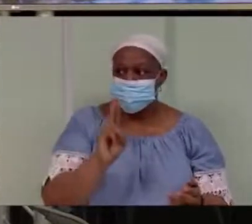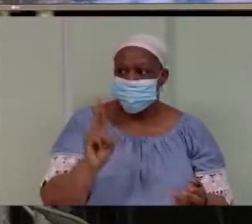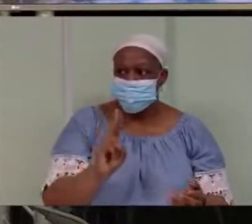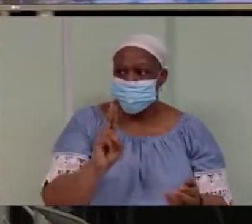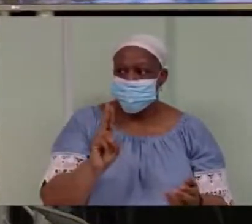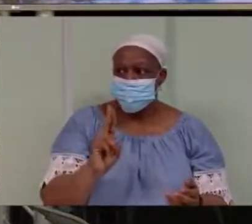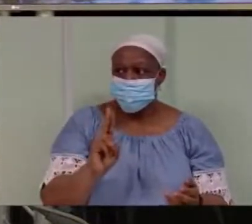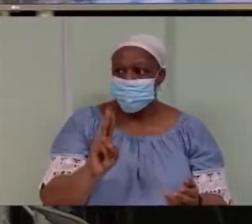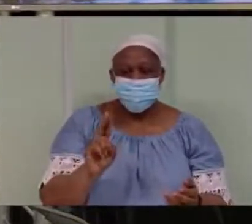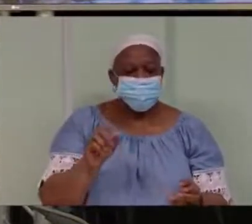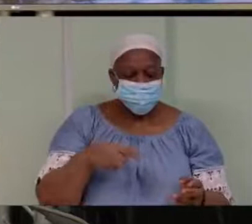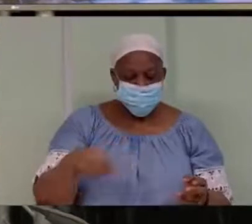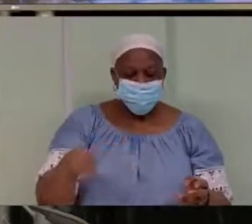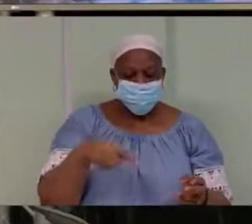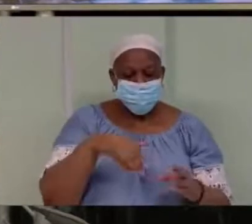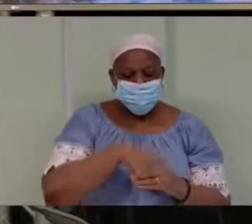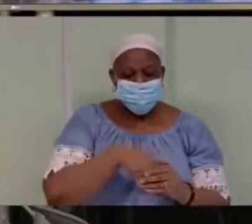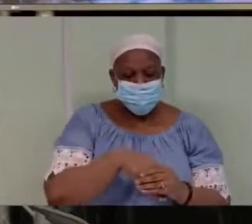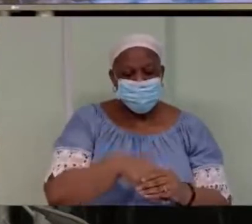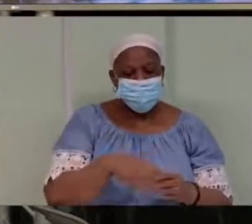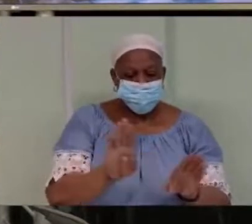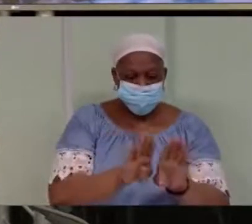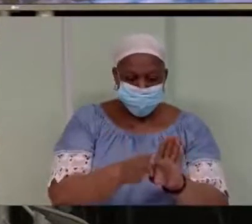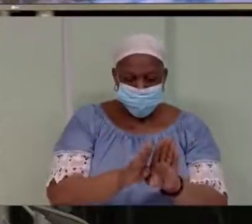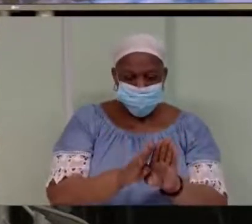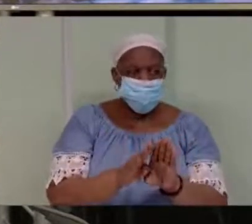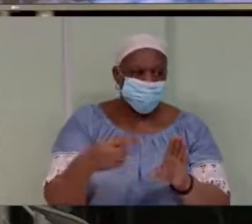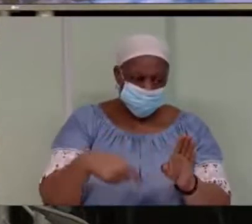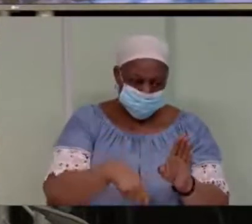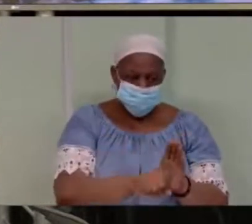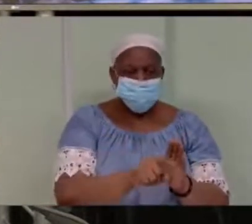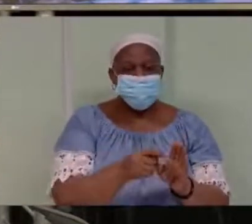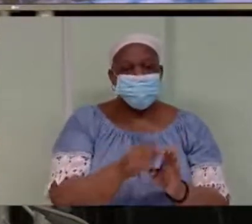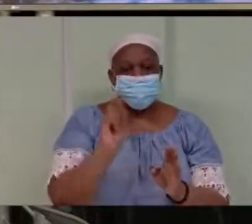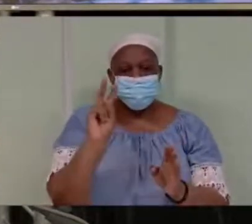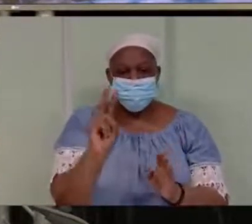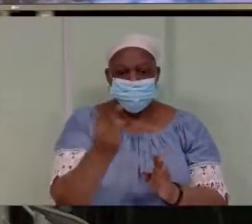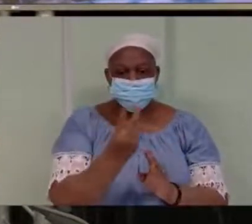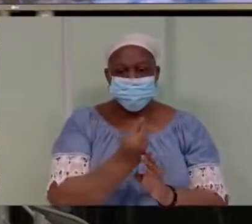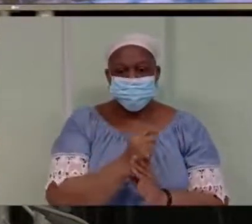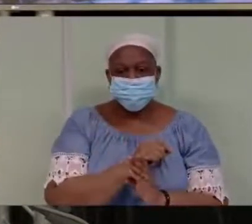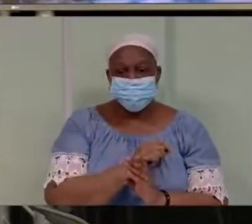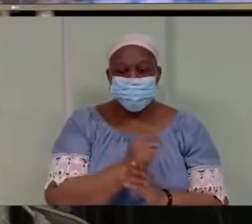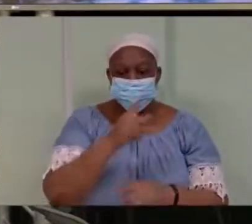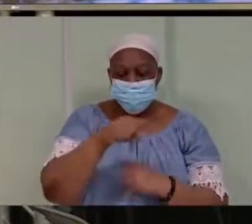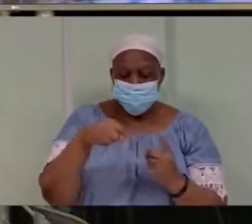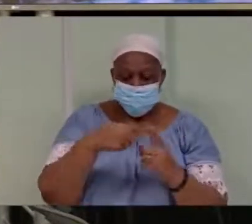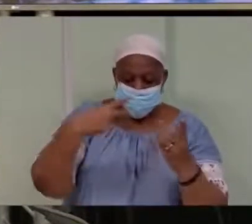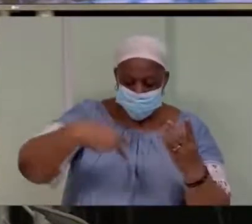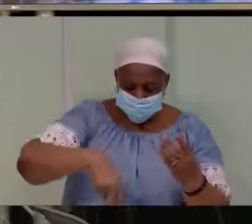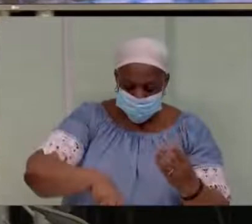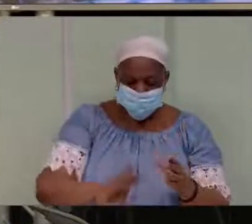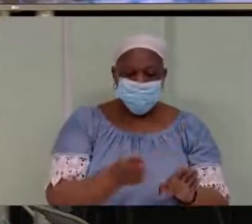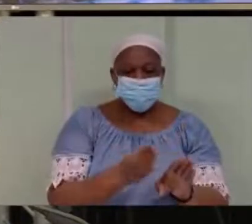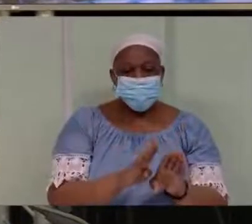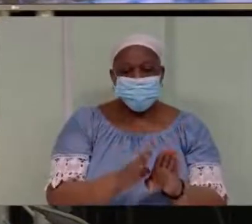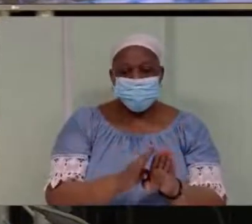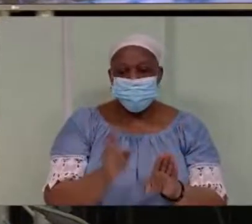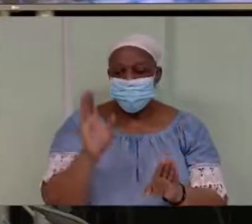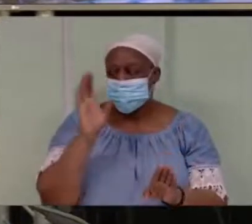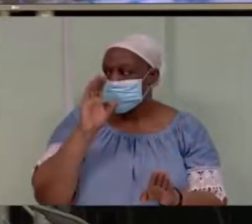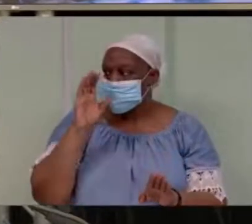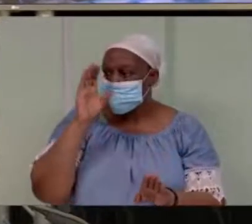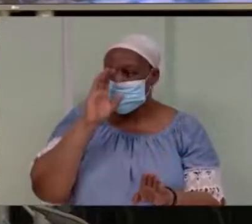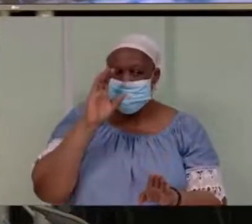approved entry points to the center two on entering the compound look for